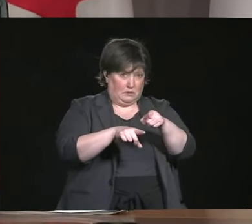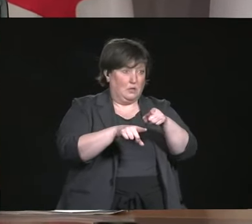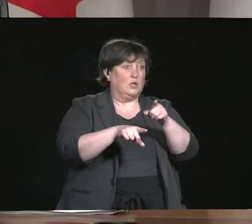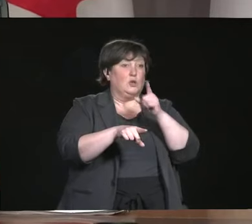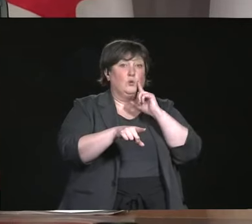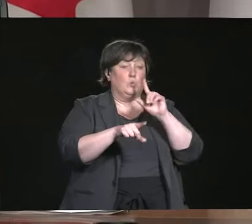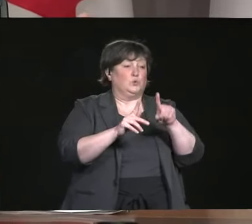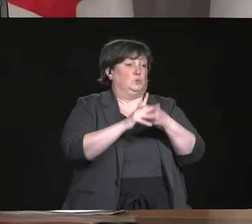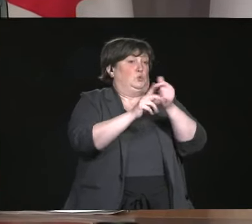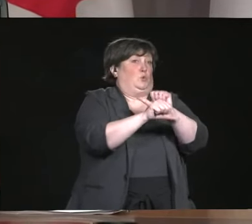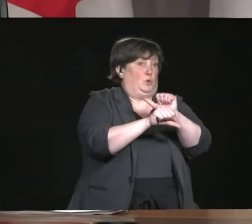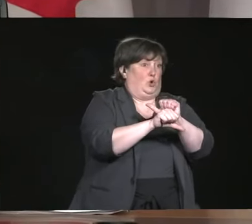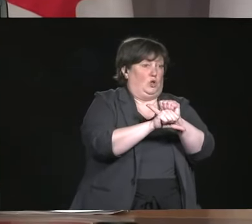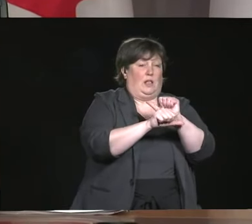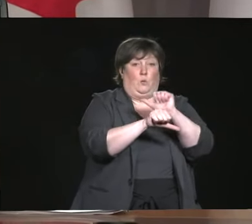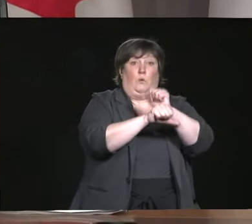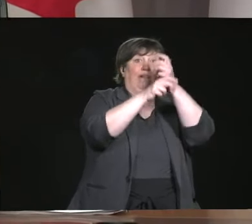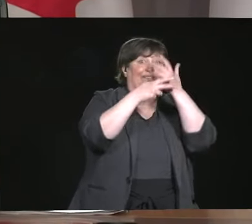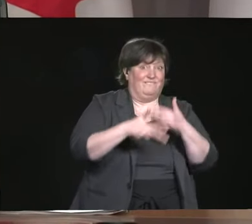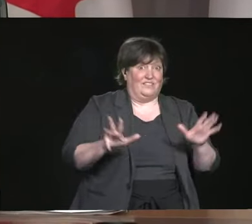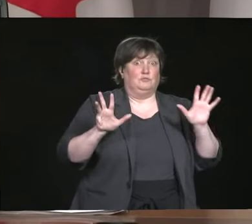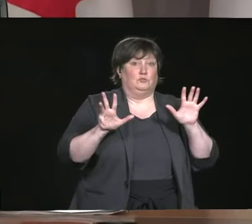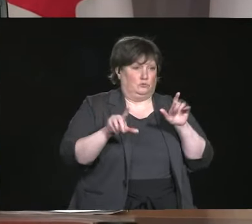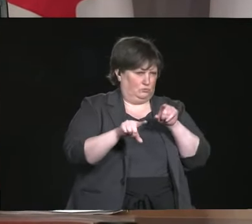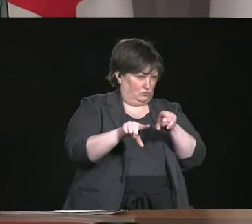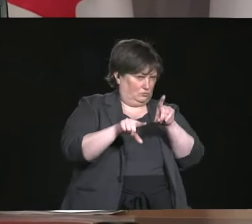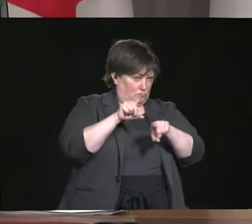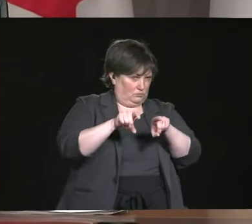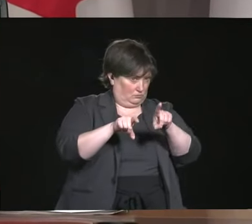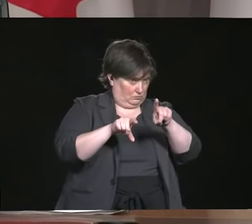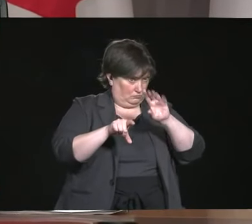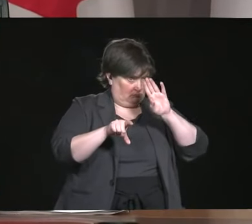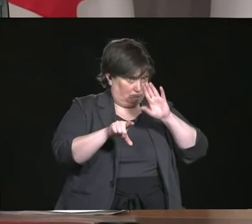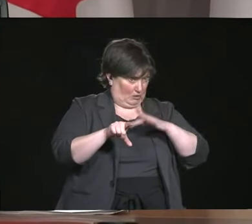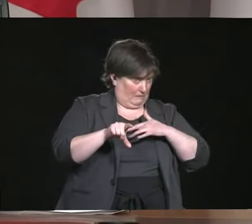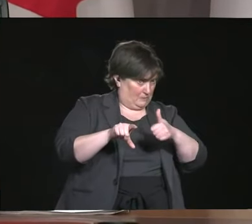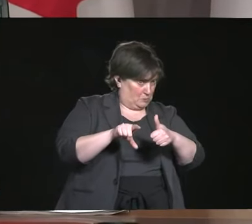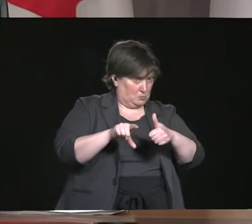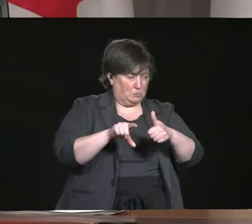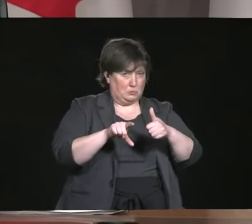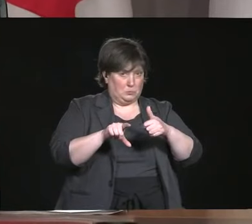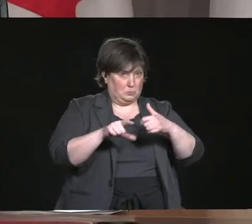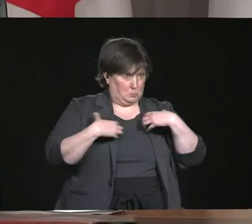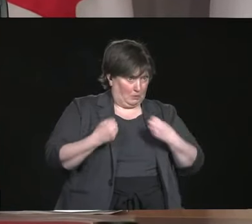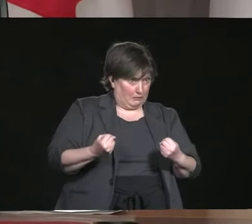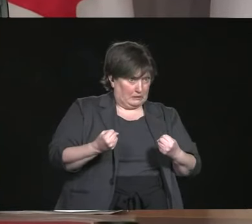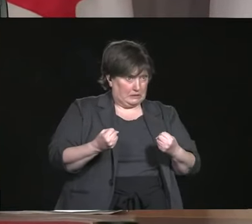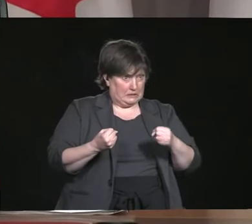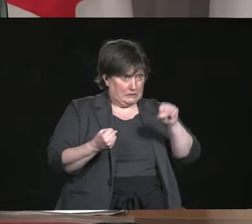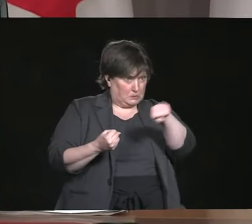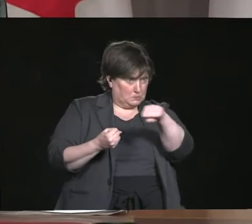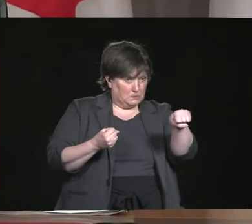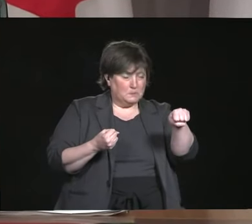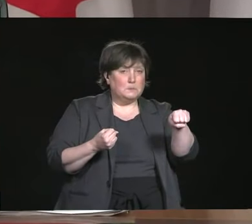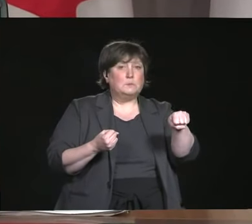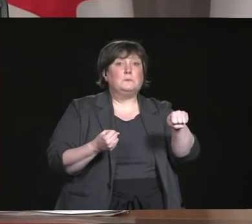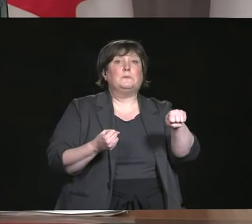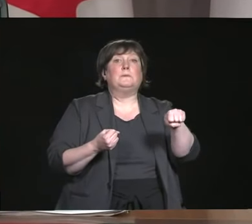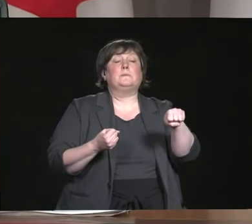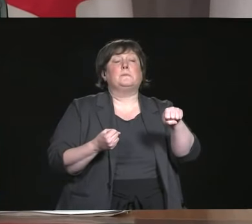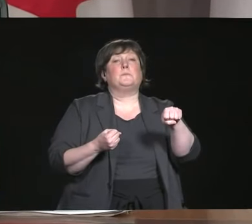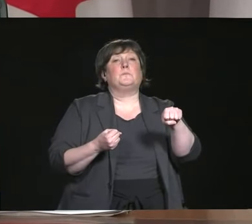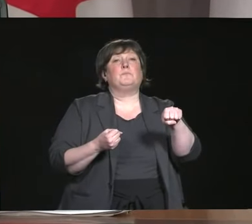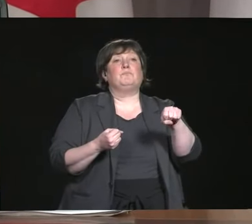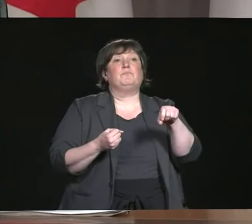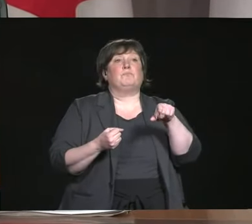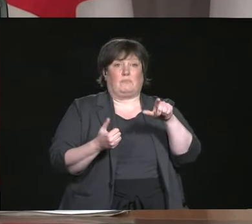they are healthy and well. And also opportunities have been offered to them if